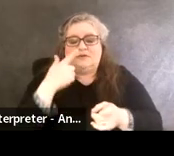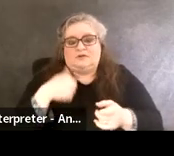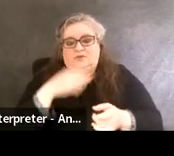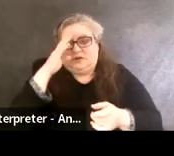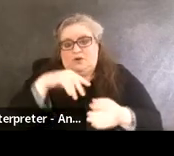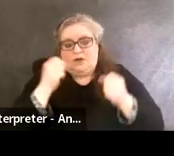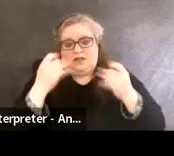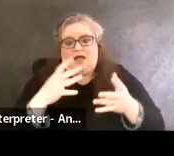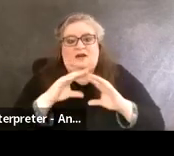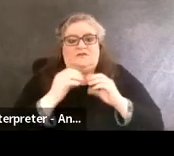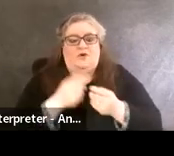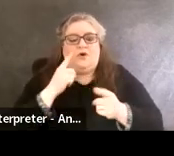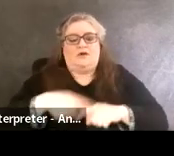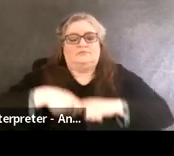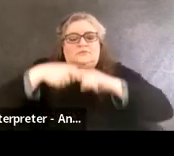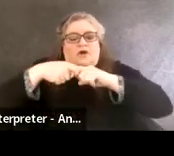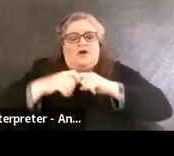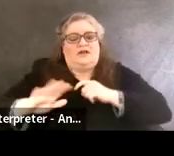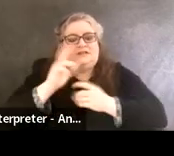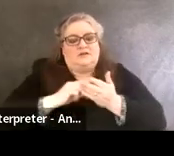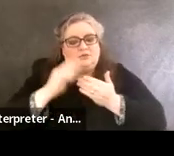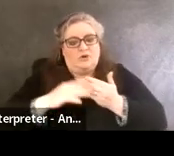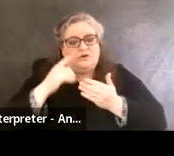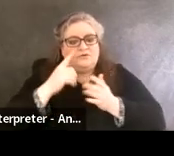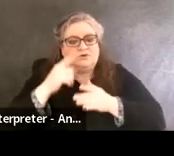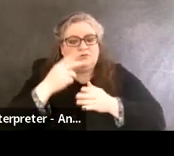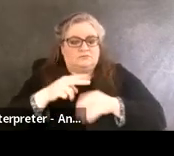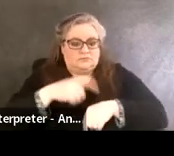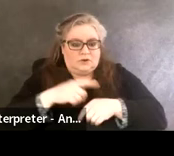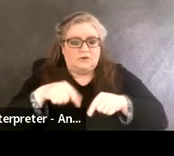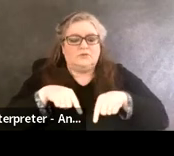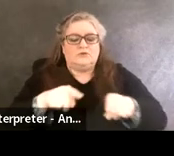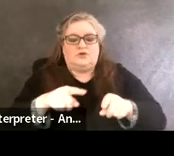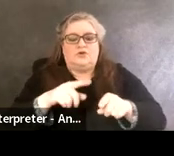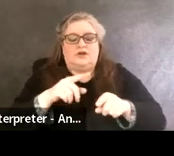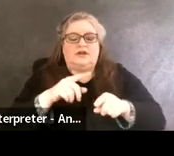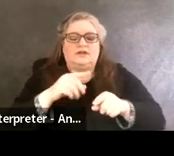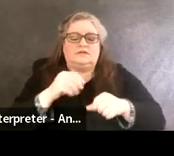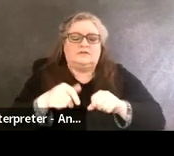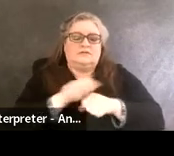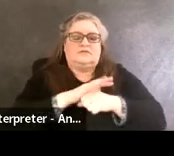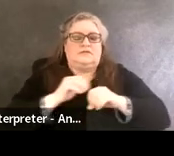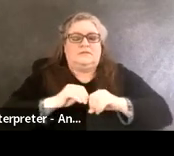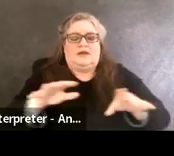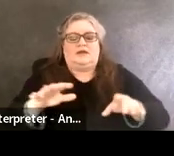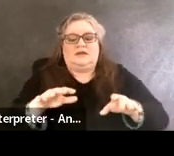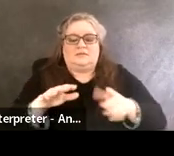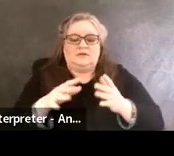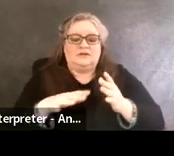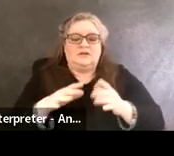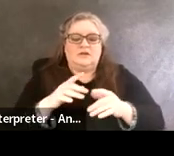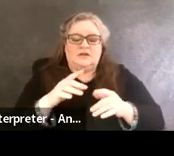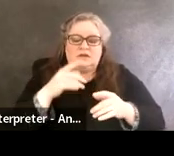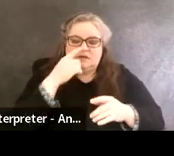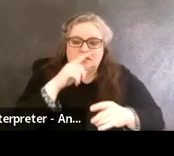of organizations paused their programming for a period during the pandemic in 2020, some in 2021. So Jonna, can you